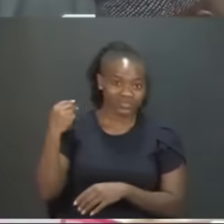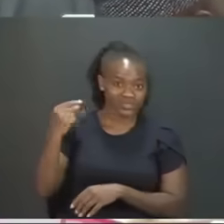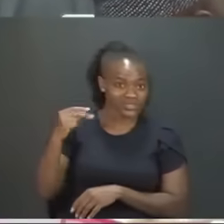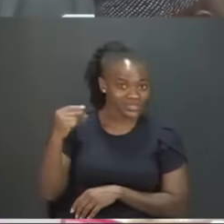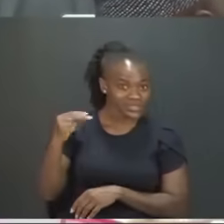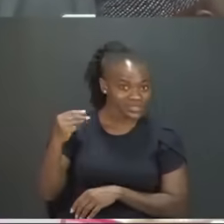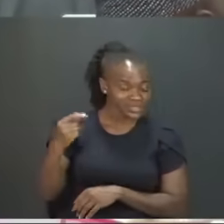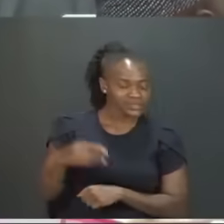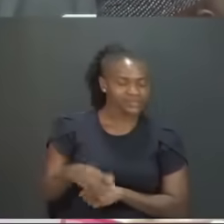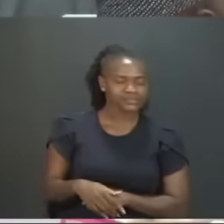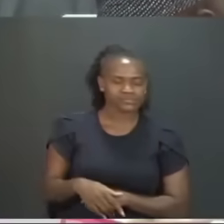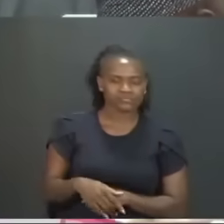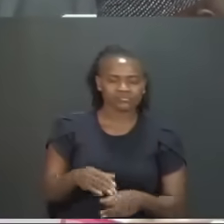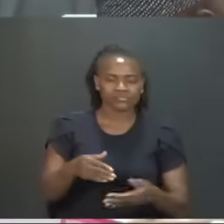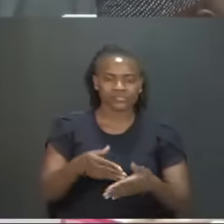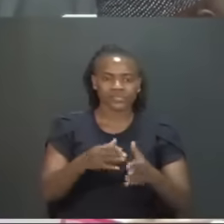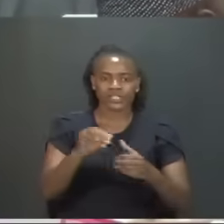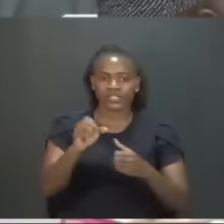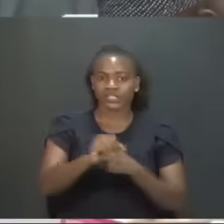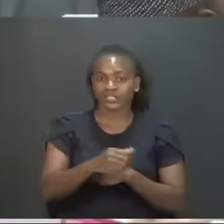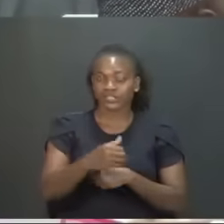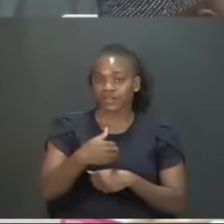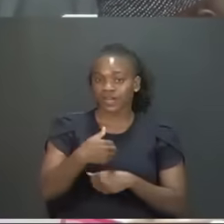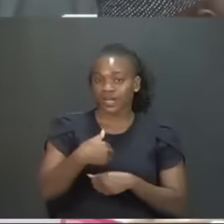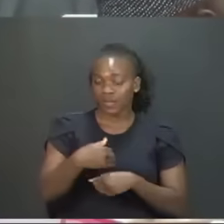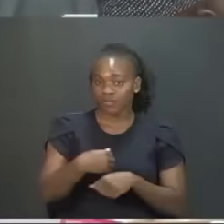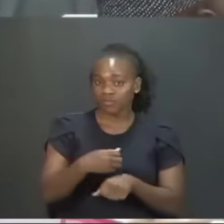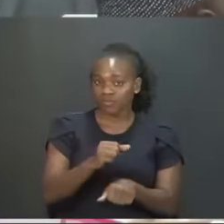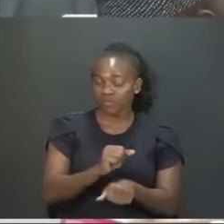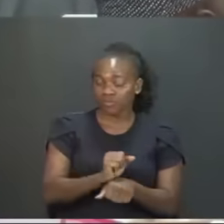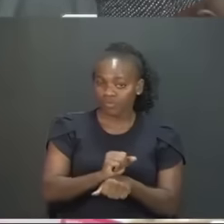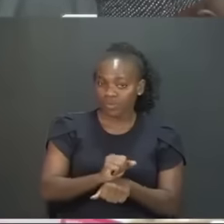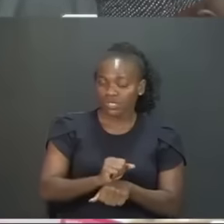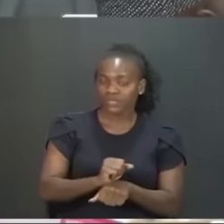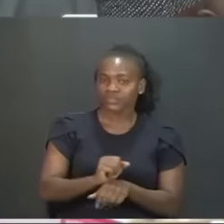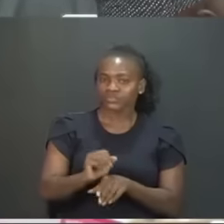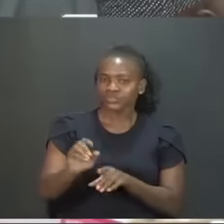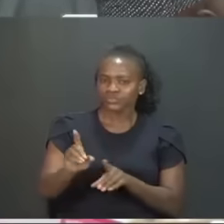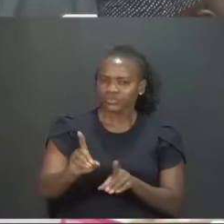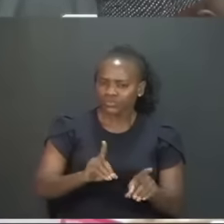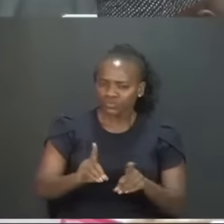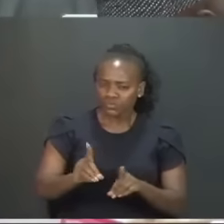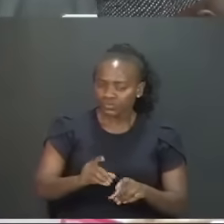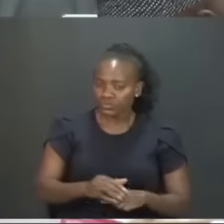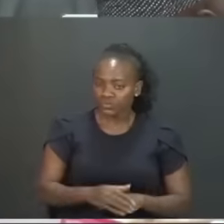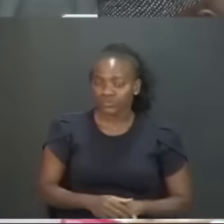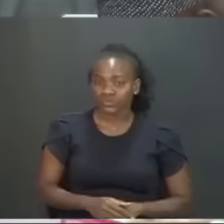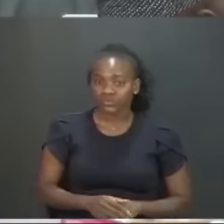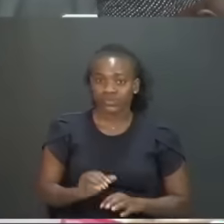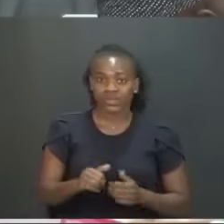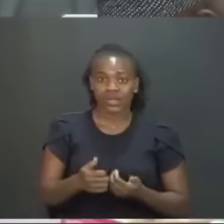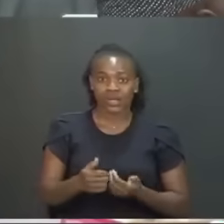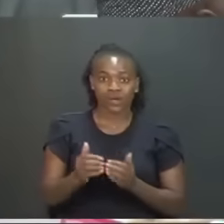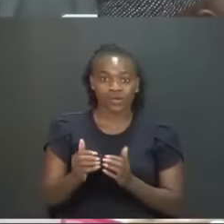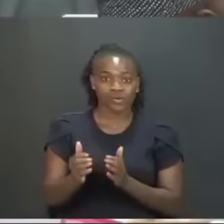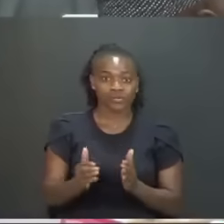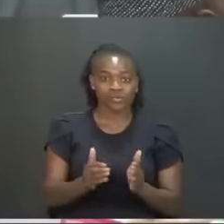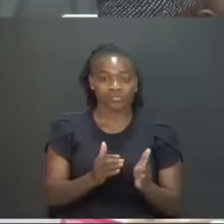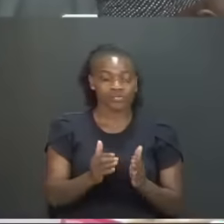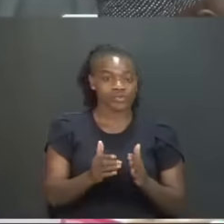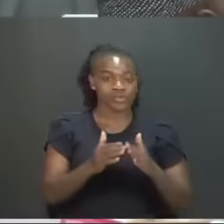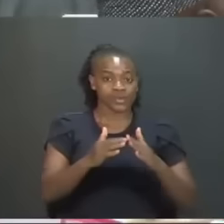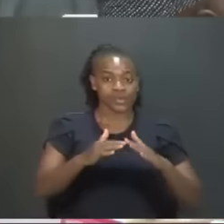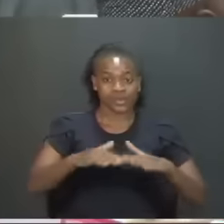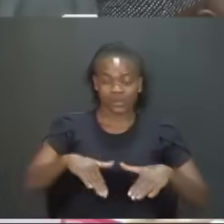Speaker, leadership has a role to play in preparing the House so